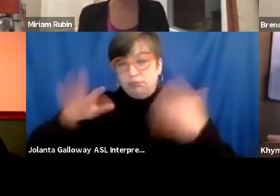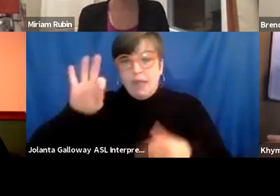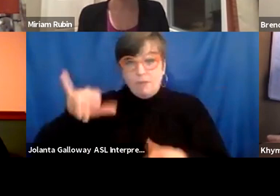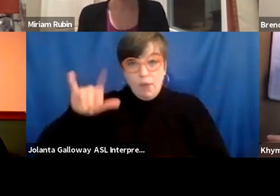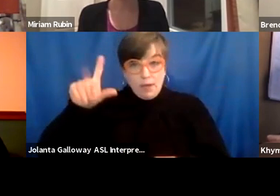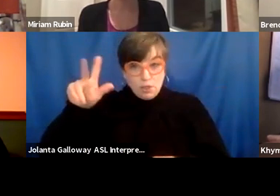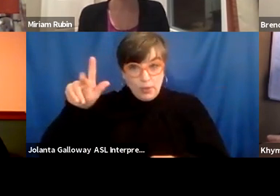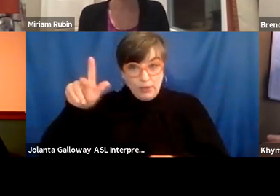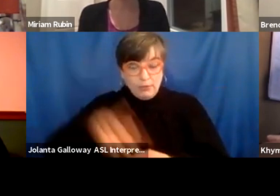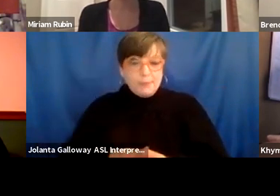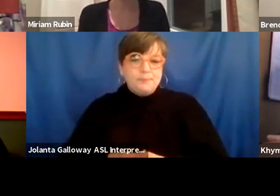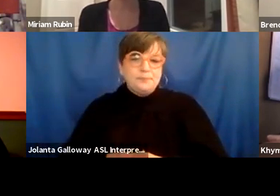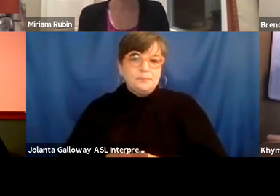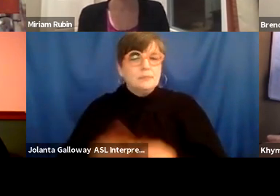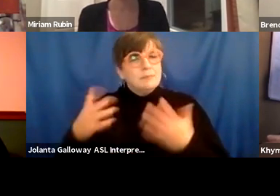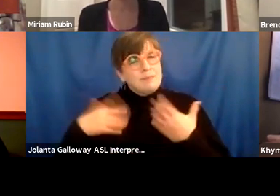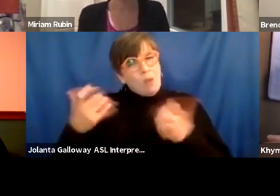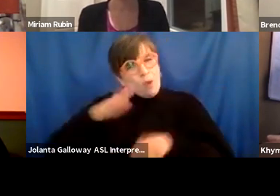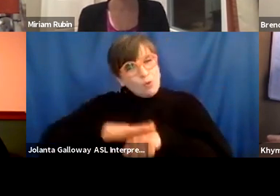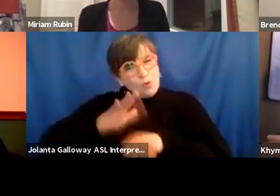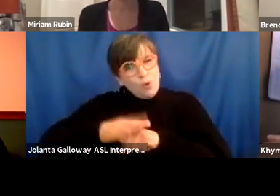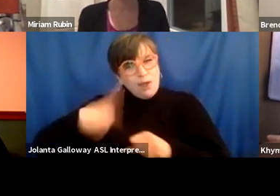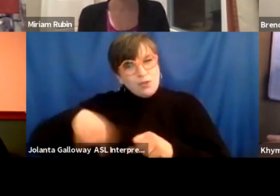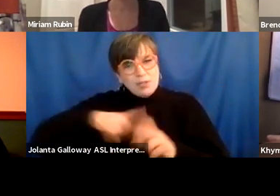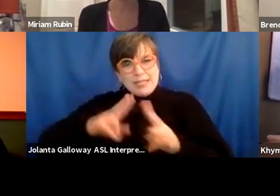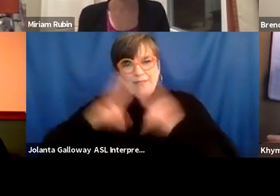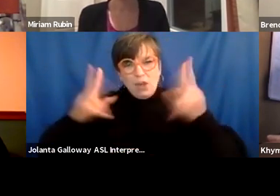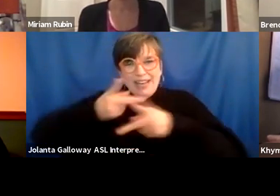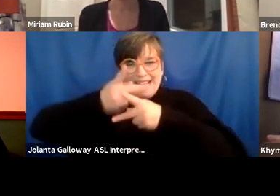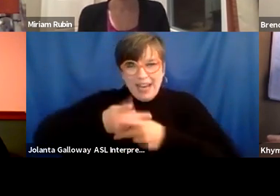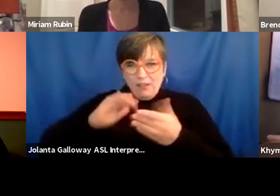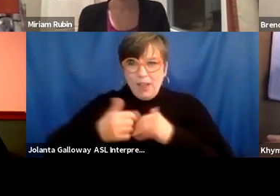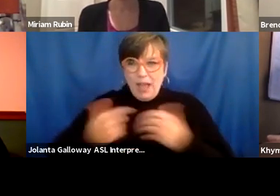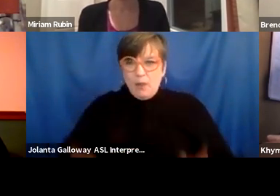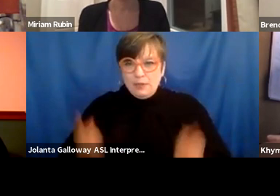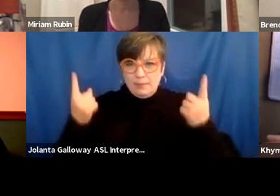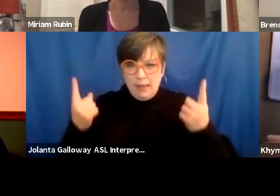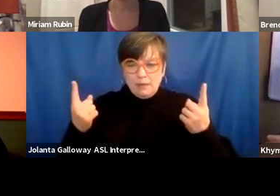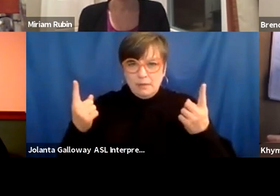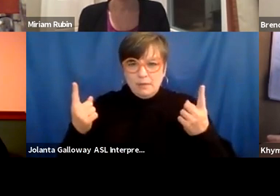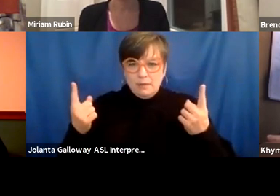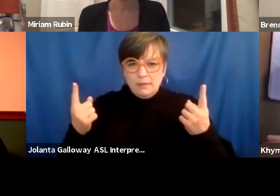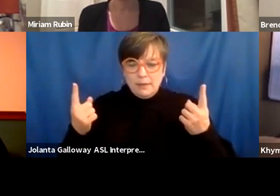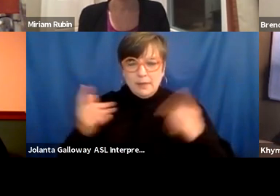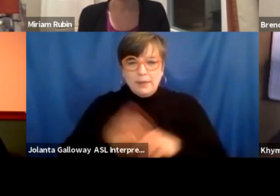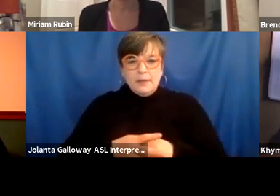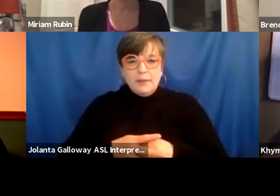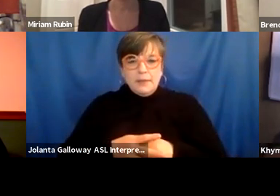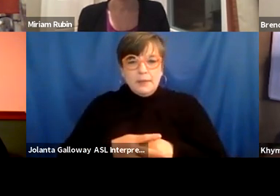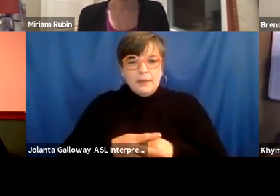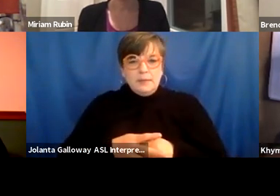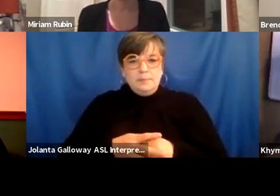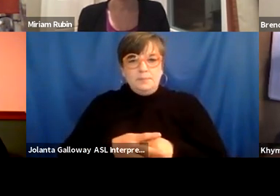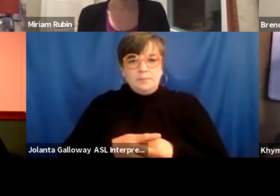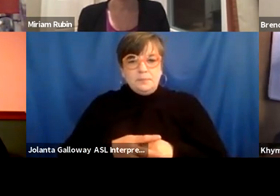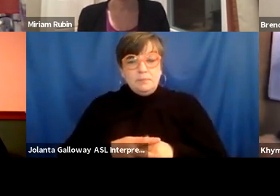And I do want to caution us to be very careful in how we spend that, because the risk of spending it